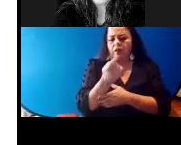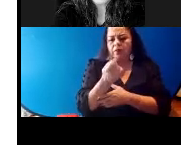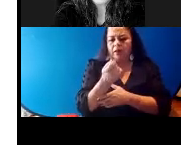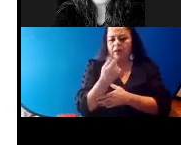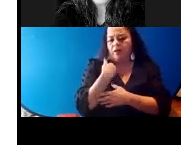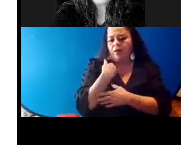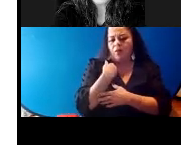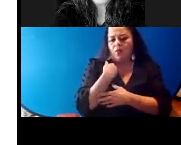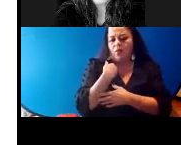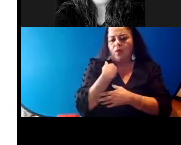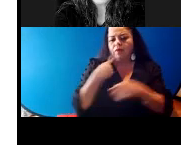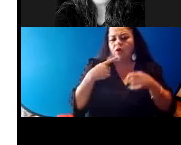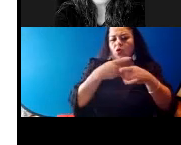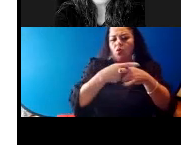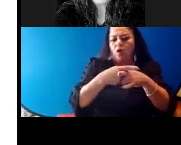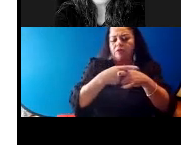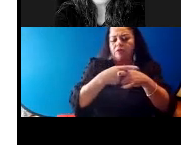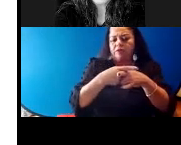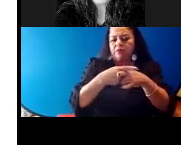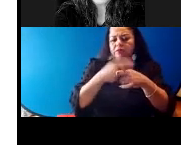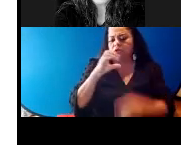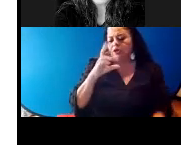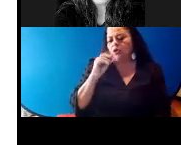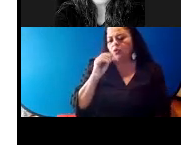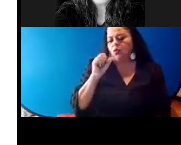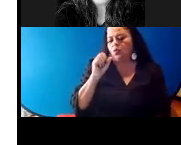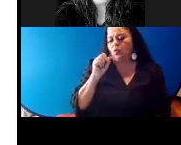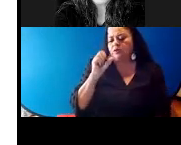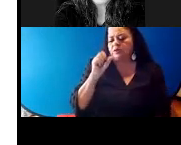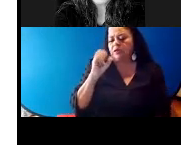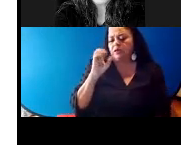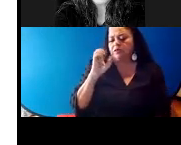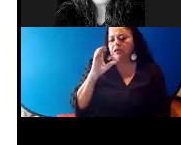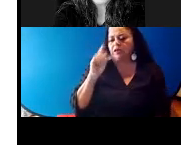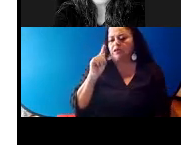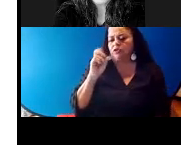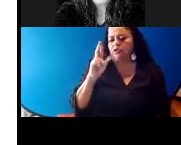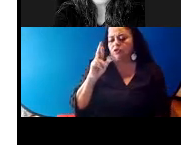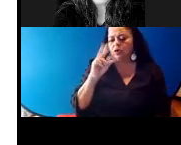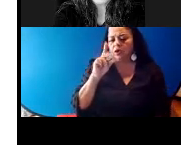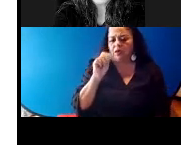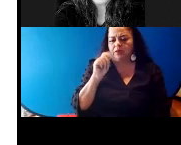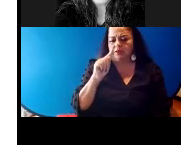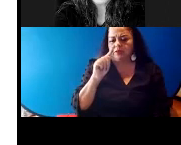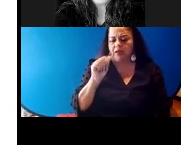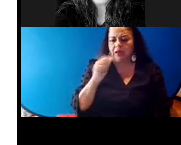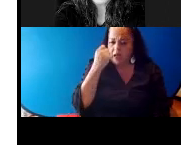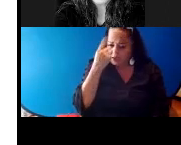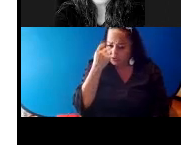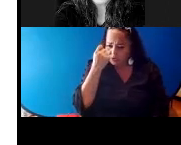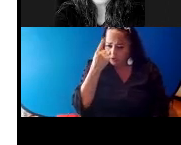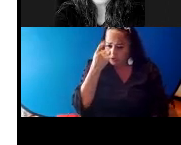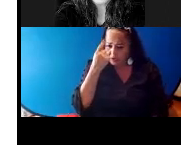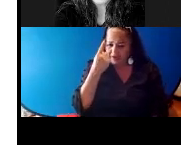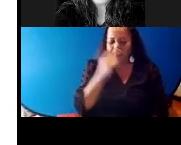cross-sector data, right? So exploring, again, the cross-sector nature of all these issues, right? Understanding that the conundrum